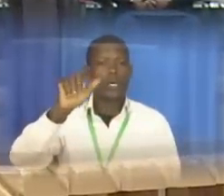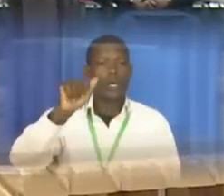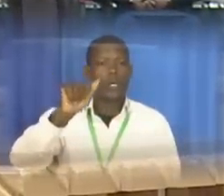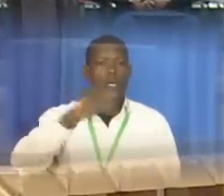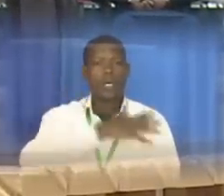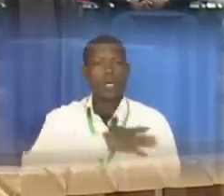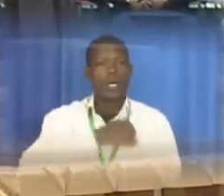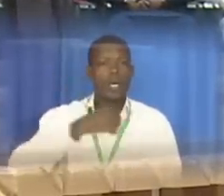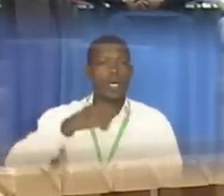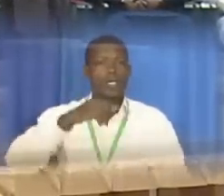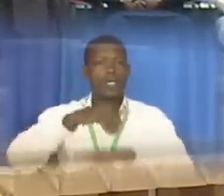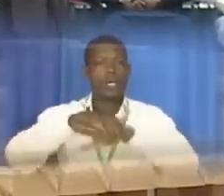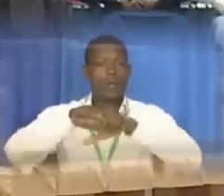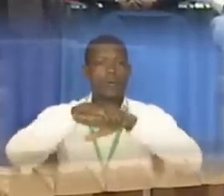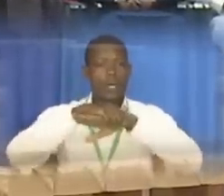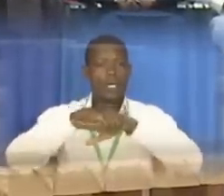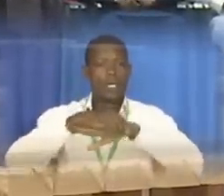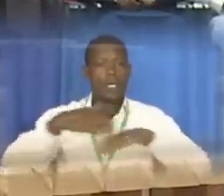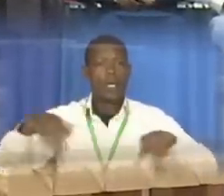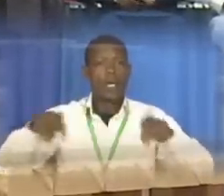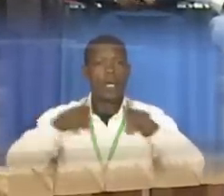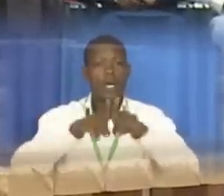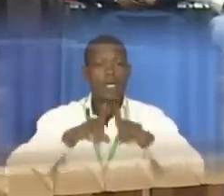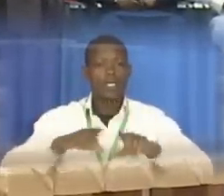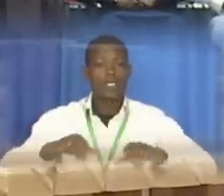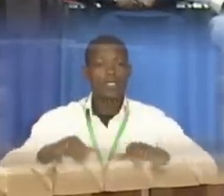as advanced as they